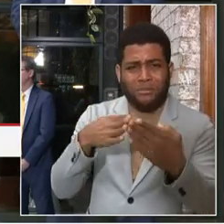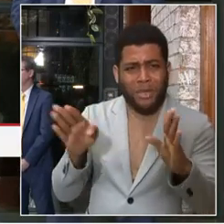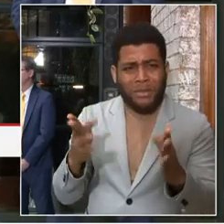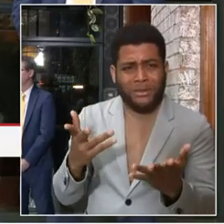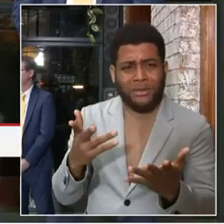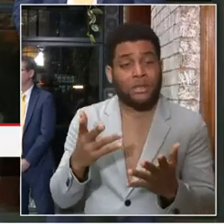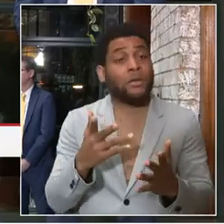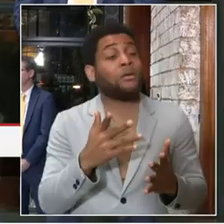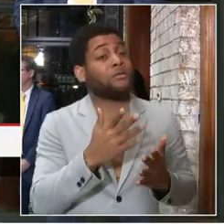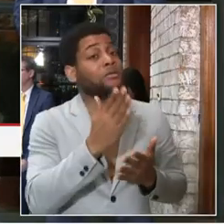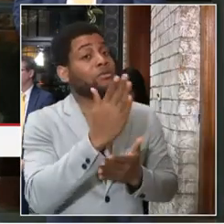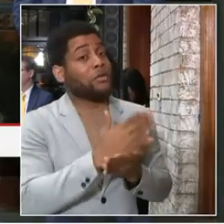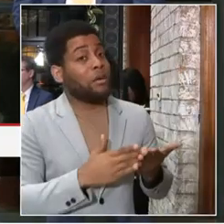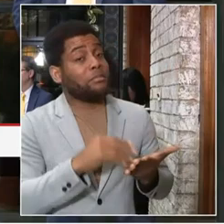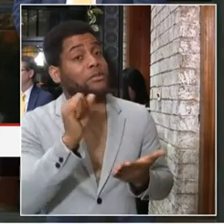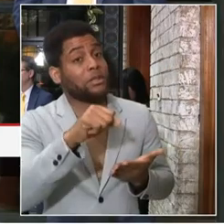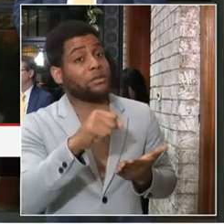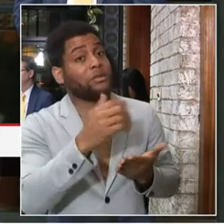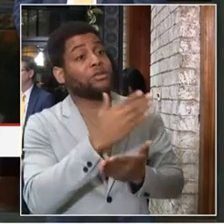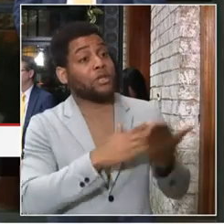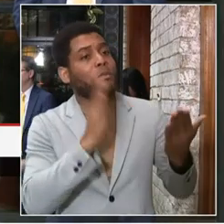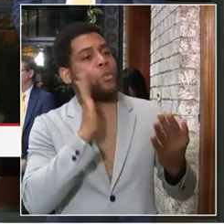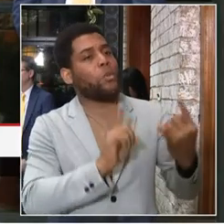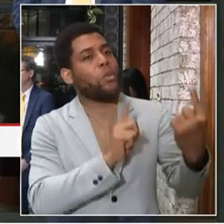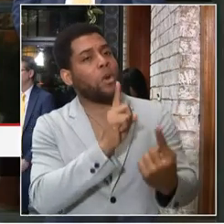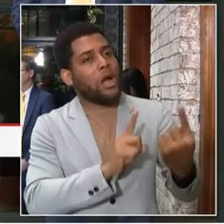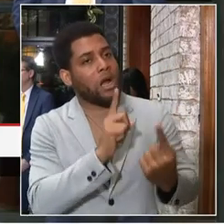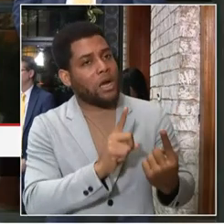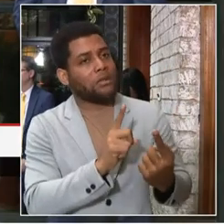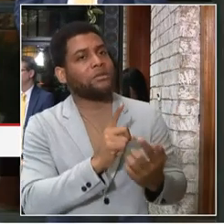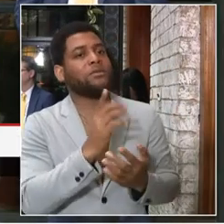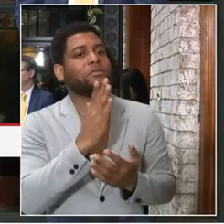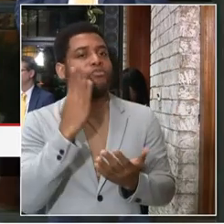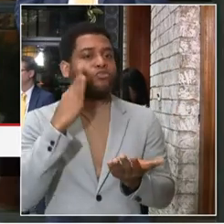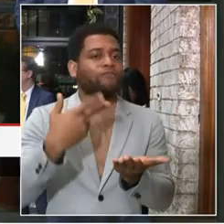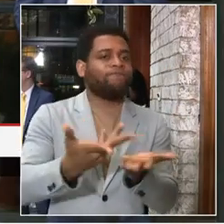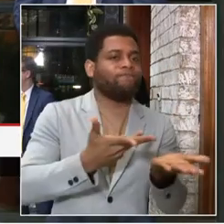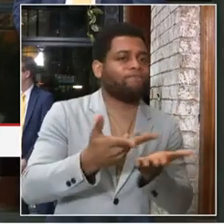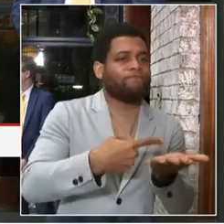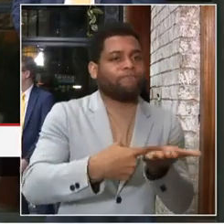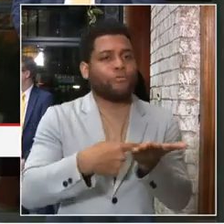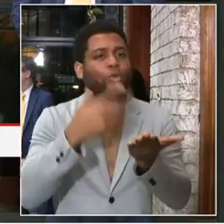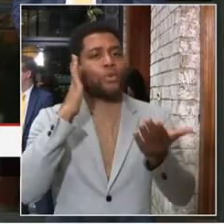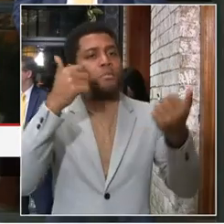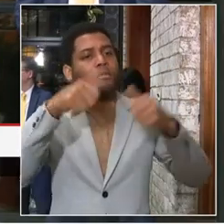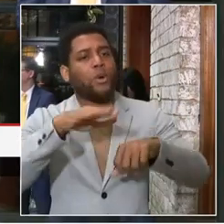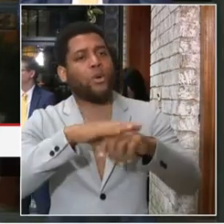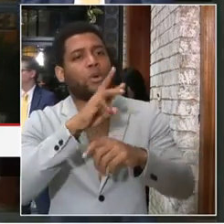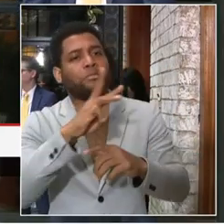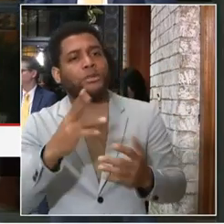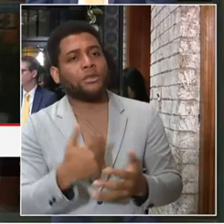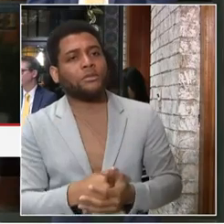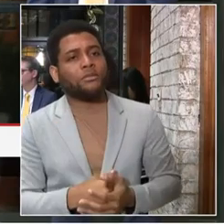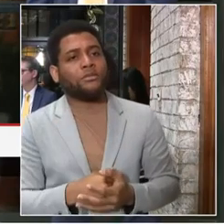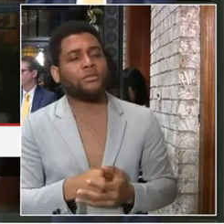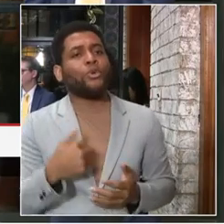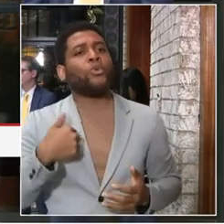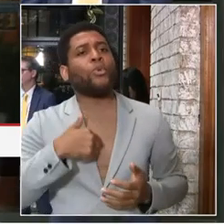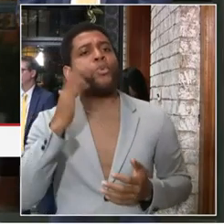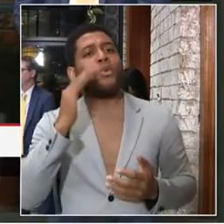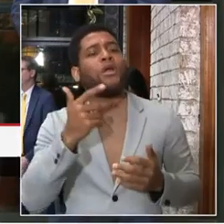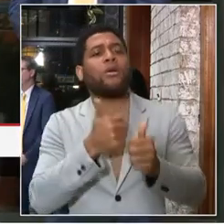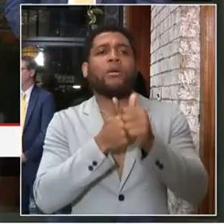Some will be one-on-one that are not. Will the meetings of the roundtable be posted on the website? We will update all of the